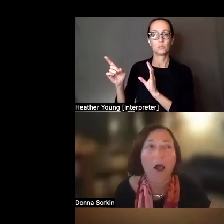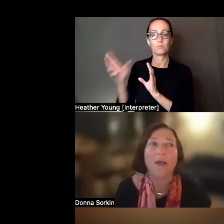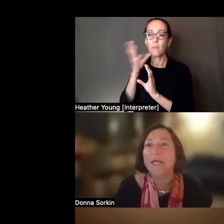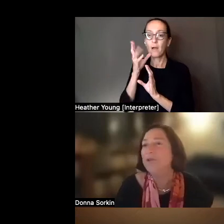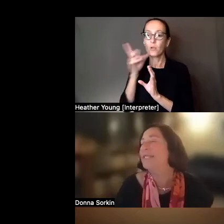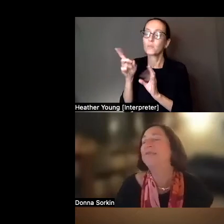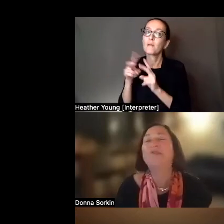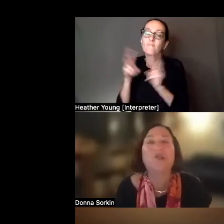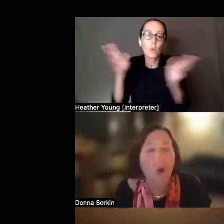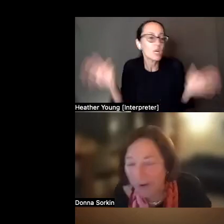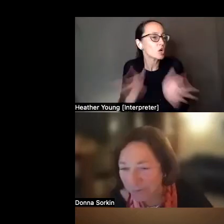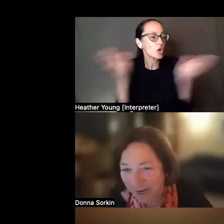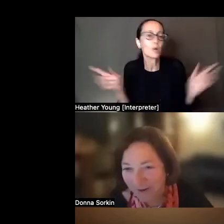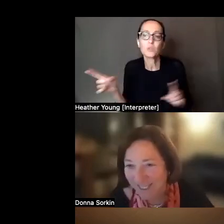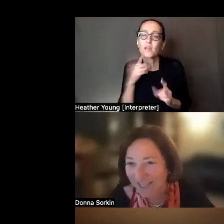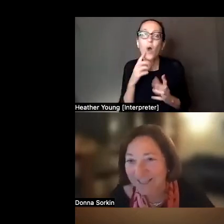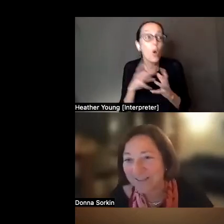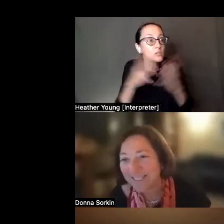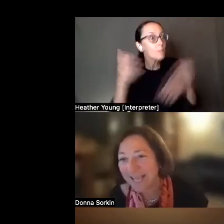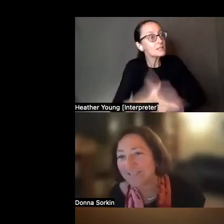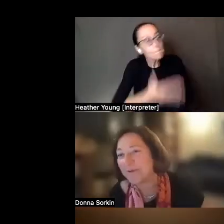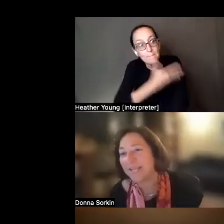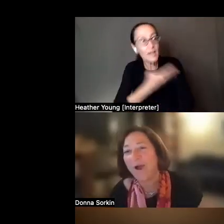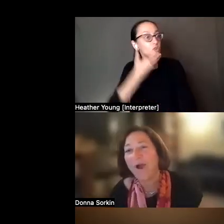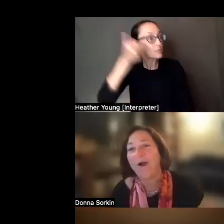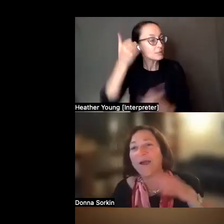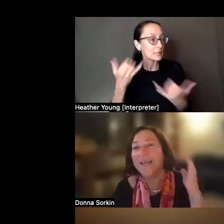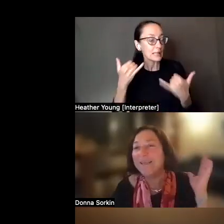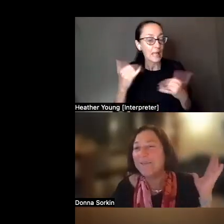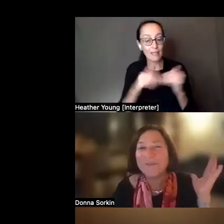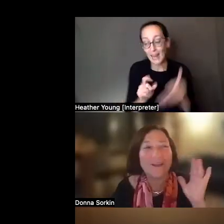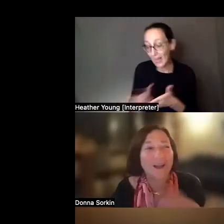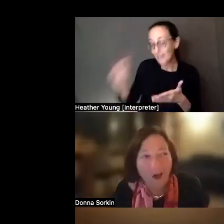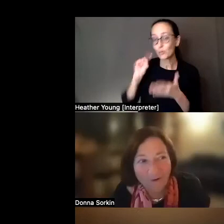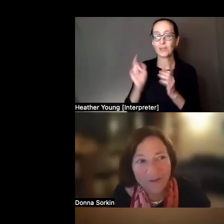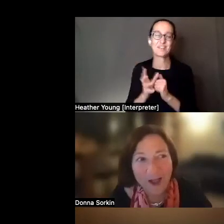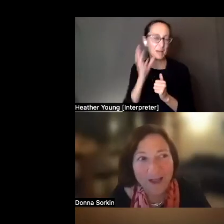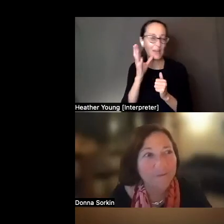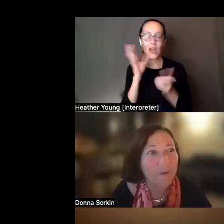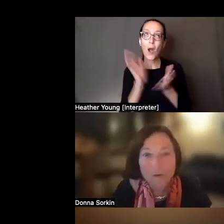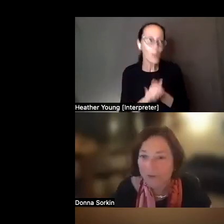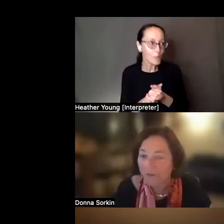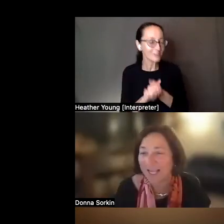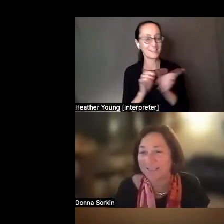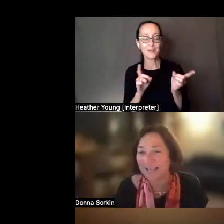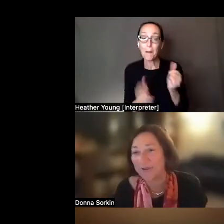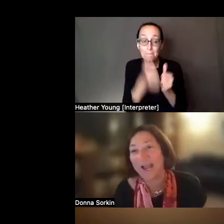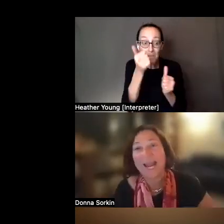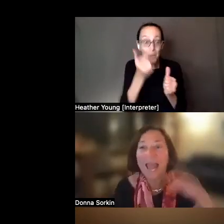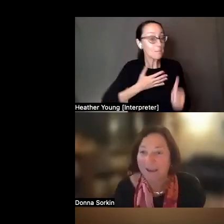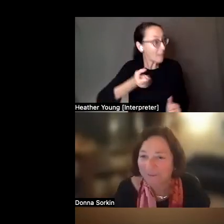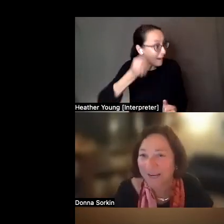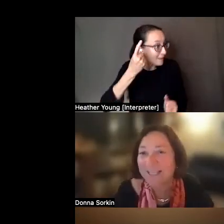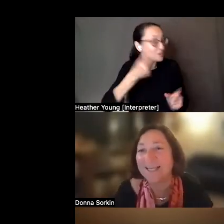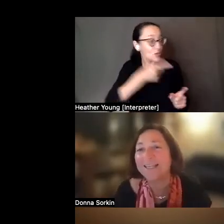oh, you did so much better today than you did last week. You got most of what I said, or you got